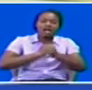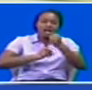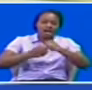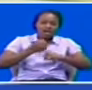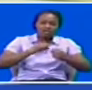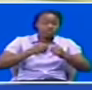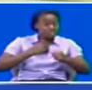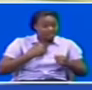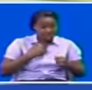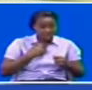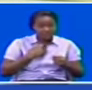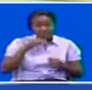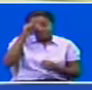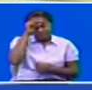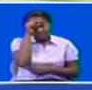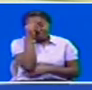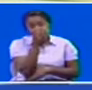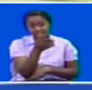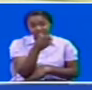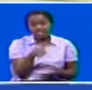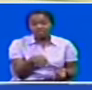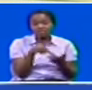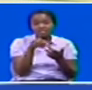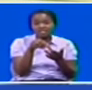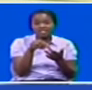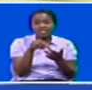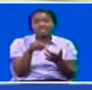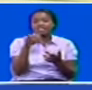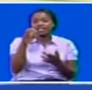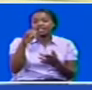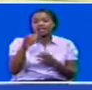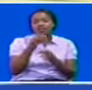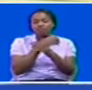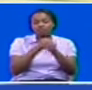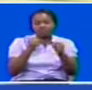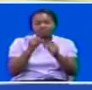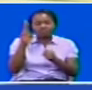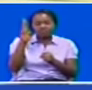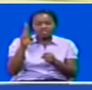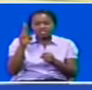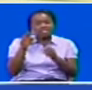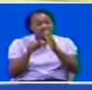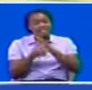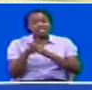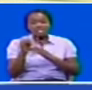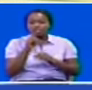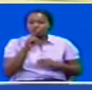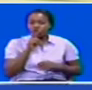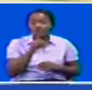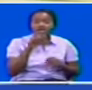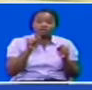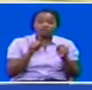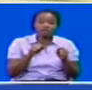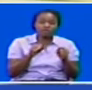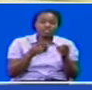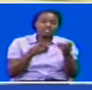corrupt officers is the government, and in particular the executive under President Uhuru Kenyatta, who can issue orders even to the